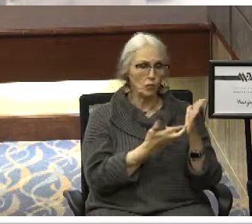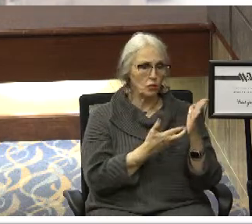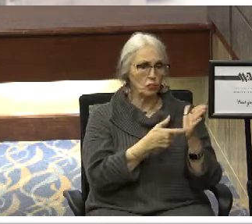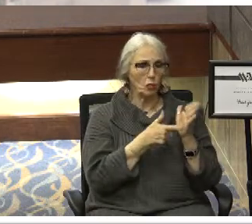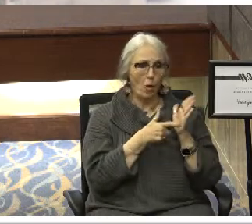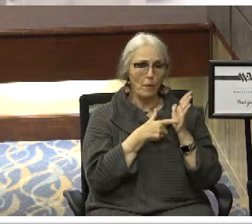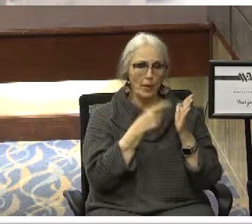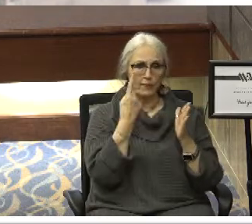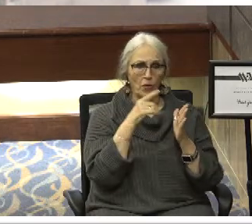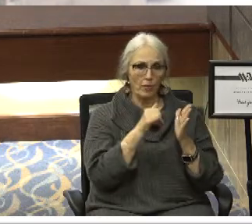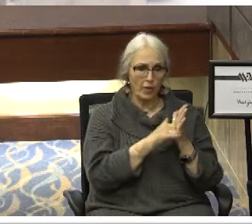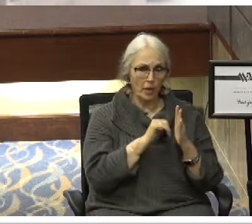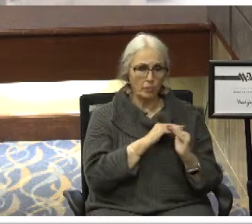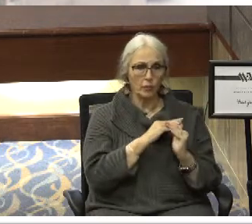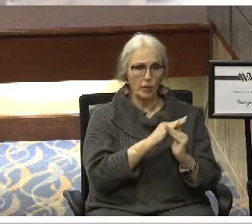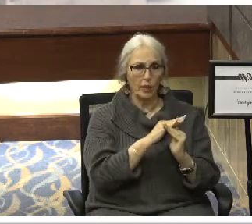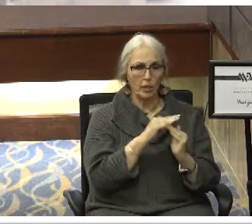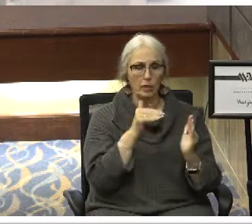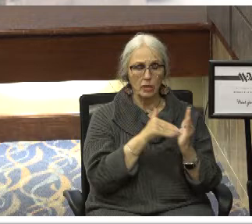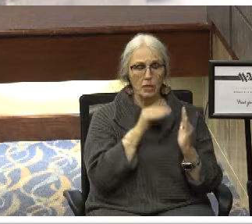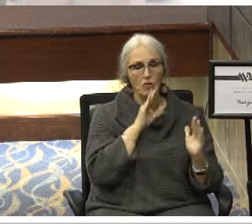started working with our Public Works